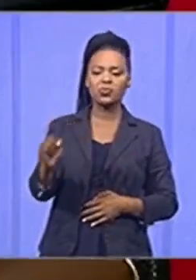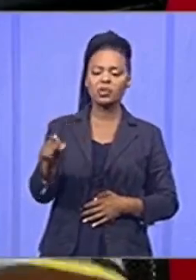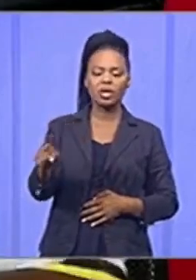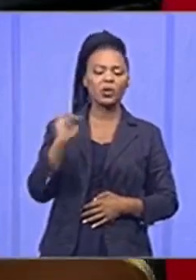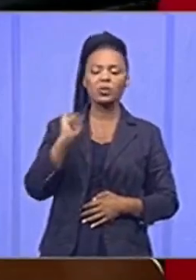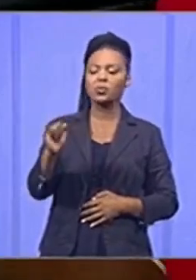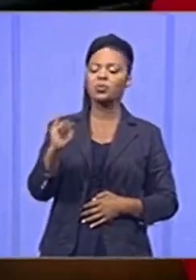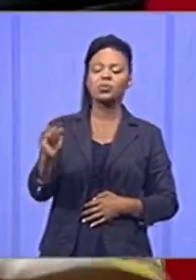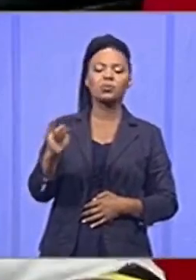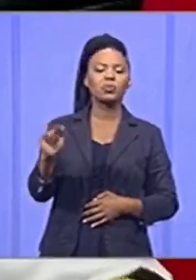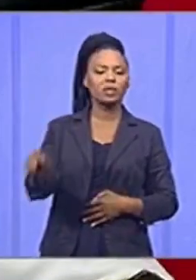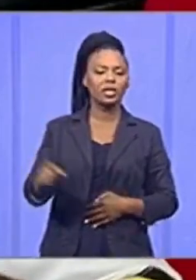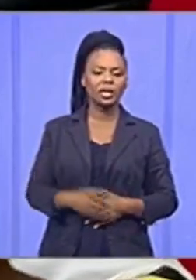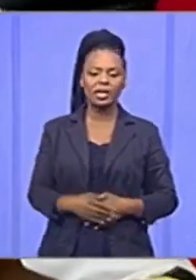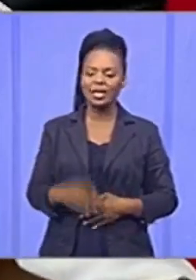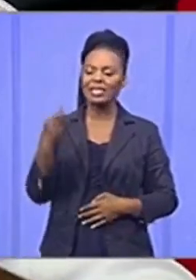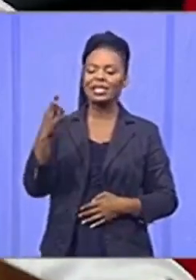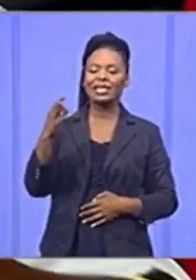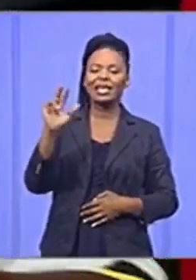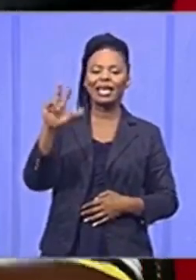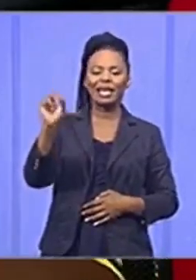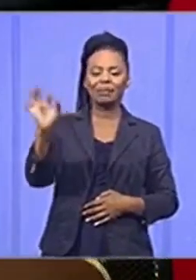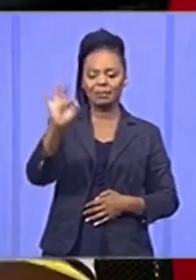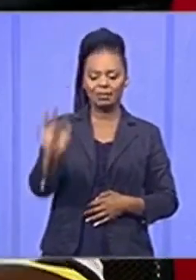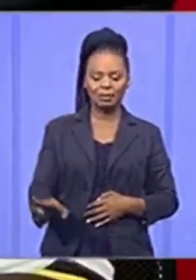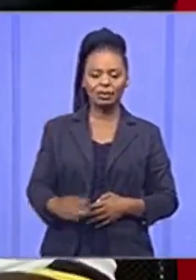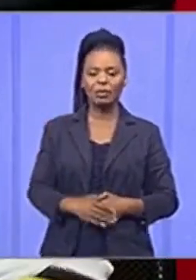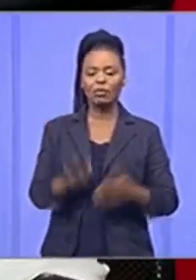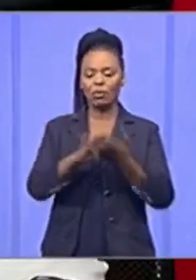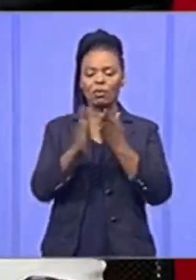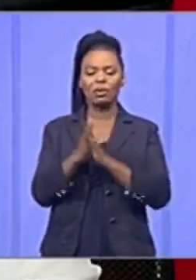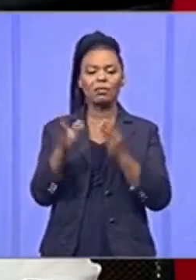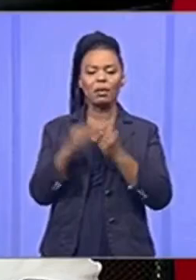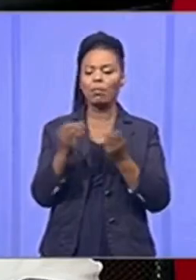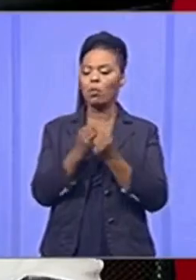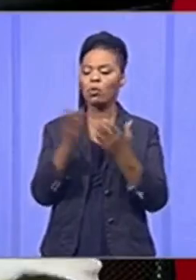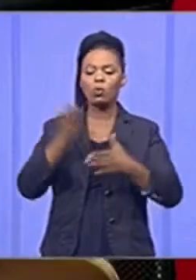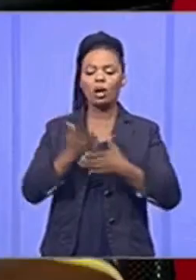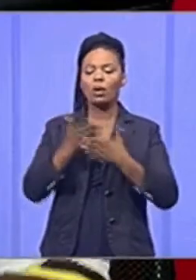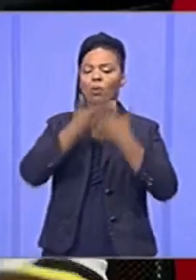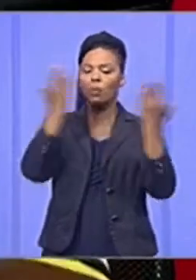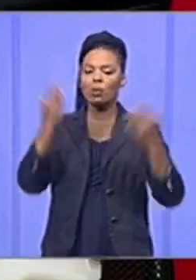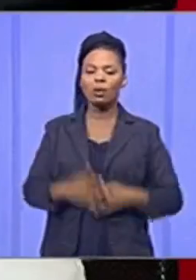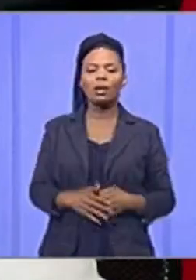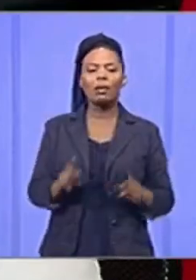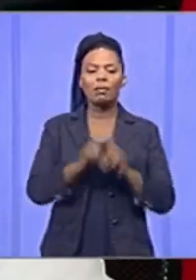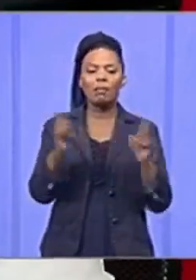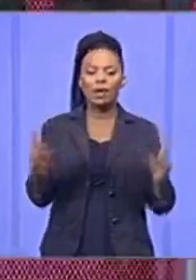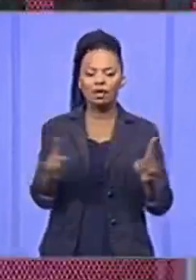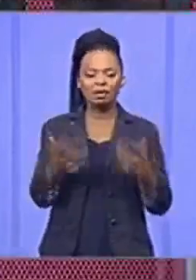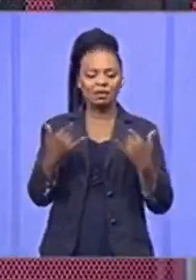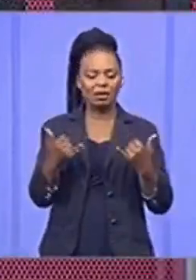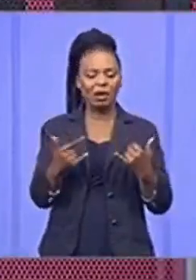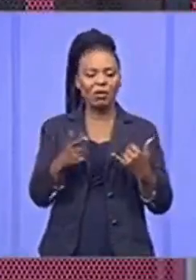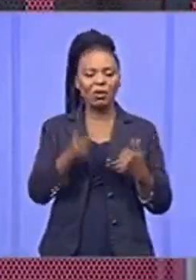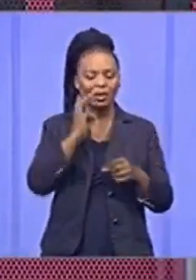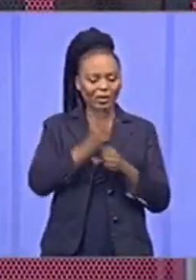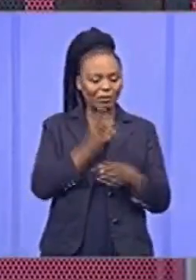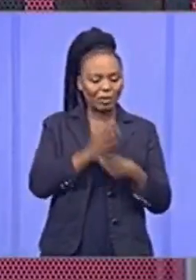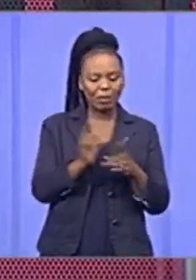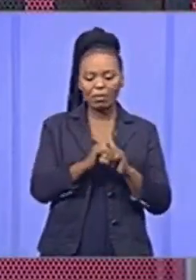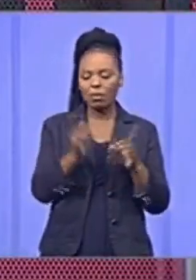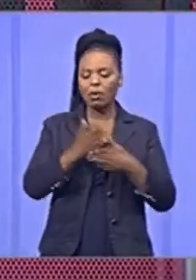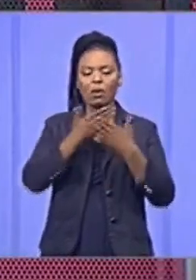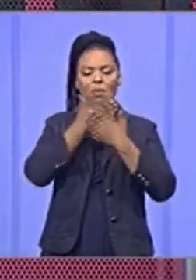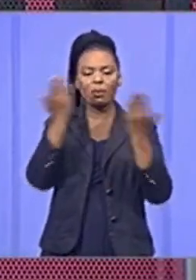nothing. 80% of community members there, they are not working. But they are the working class. Khabagare kantoro ya